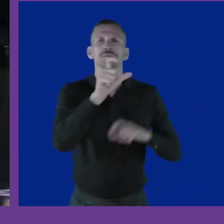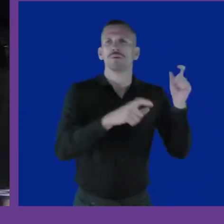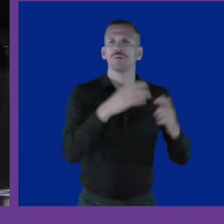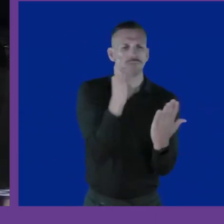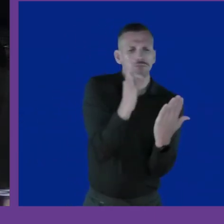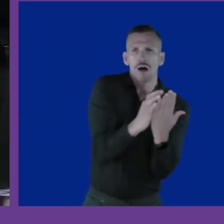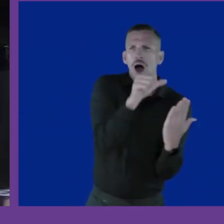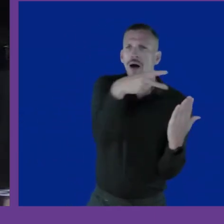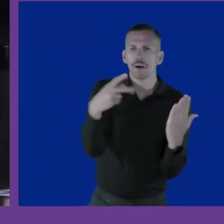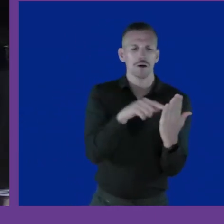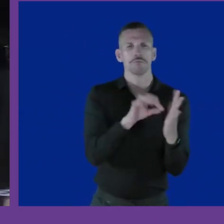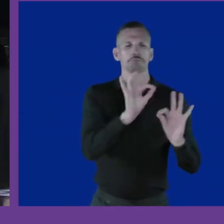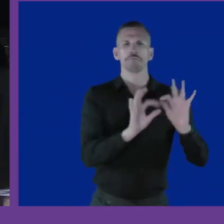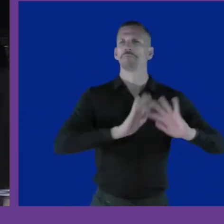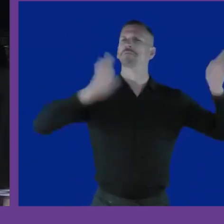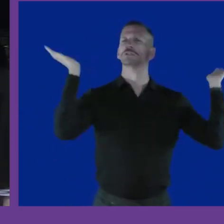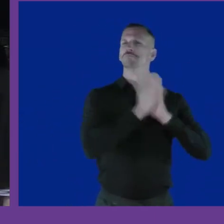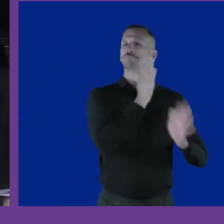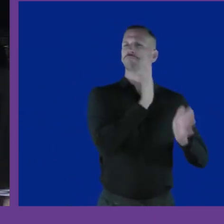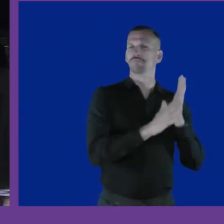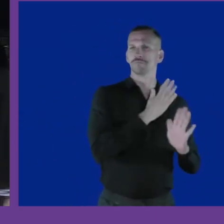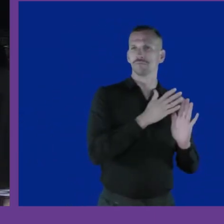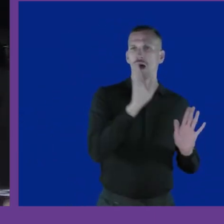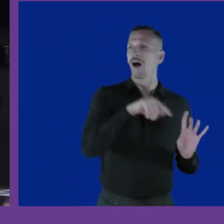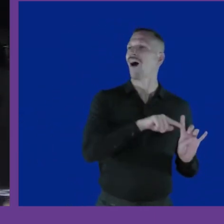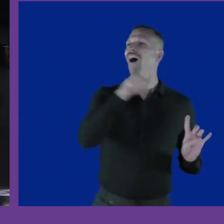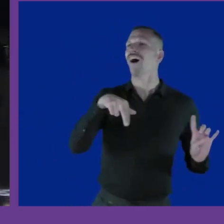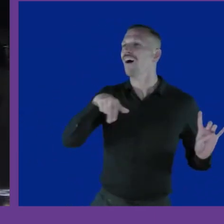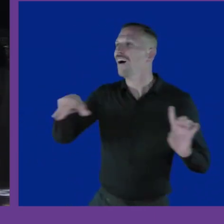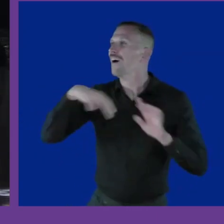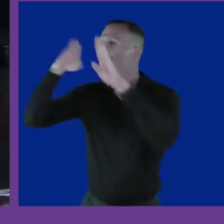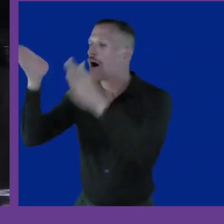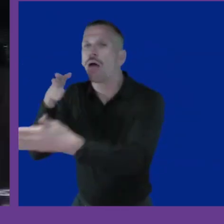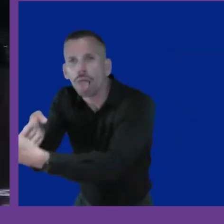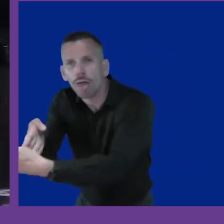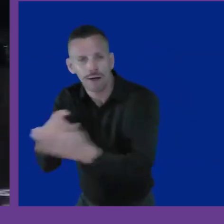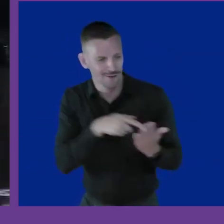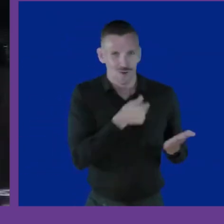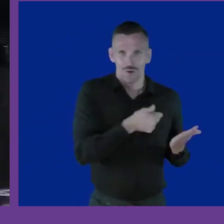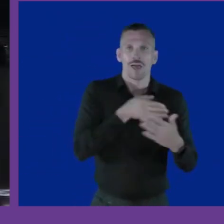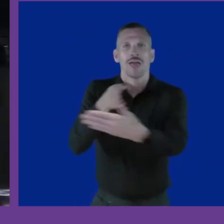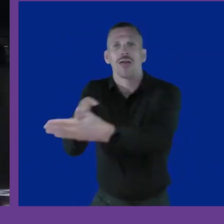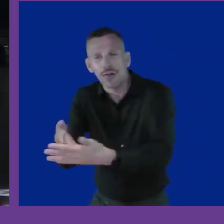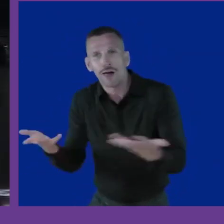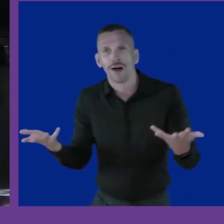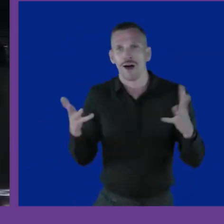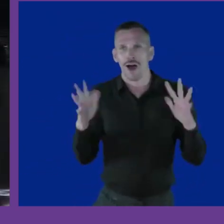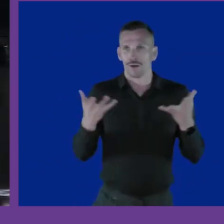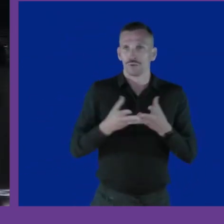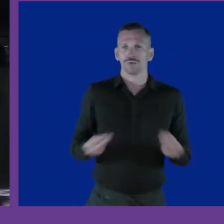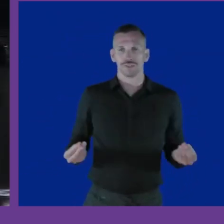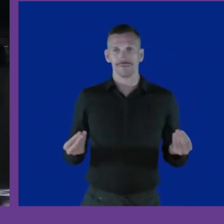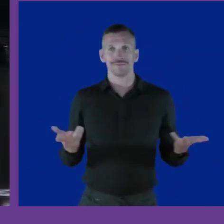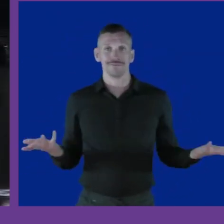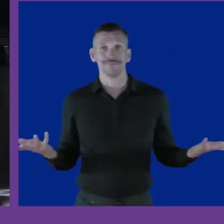special accessibility mode. And I'm really happy about your solution because it doesn't really need to, don't need to do anything